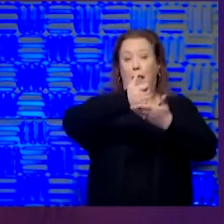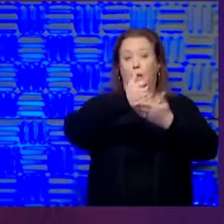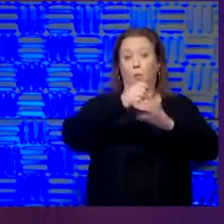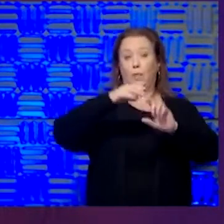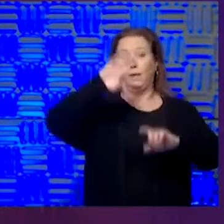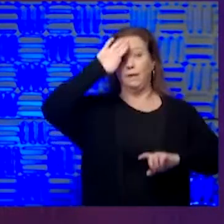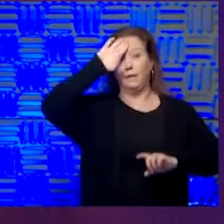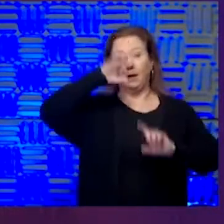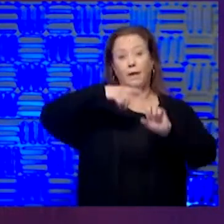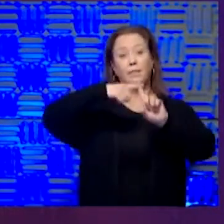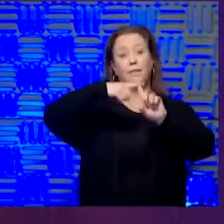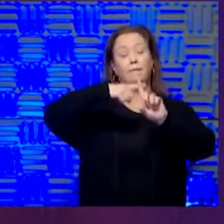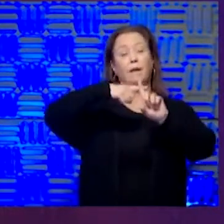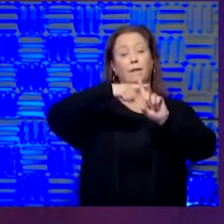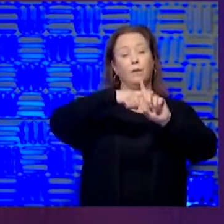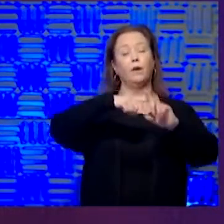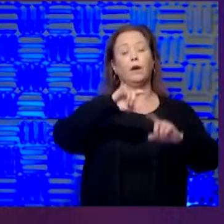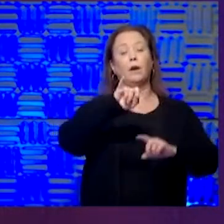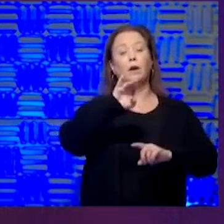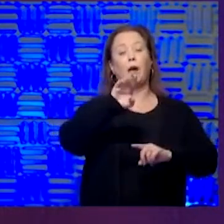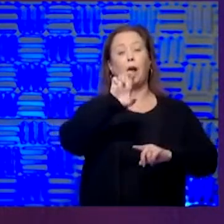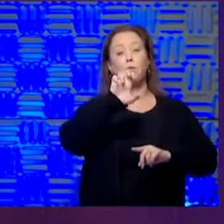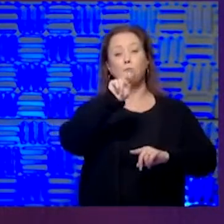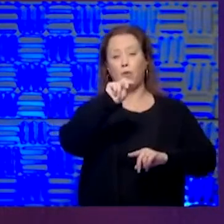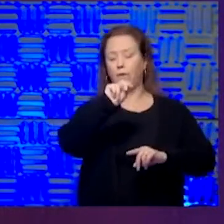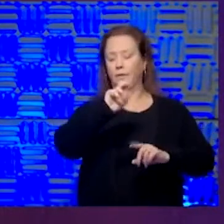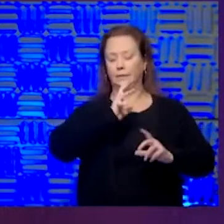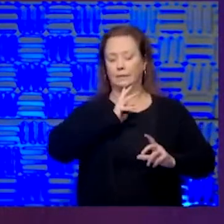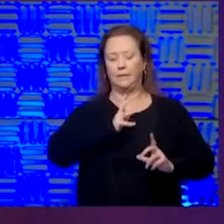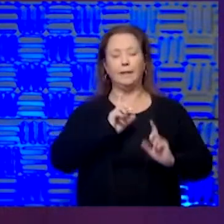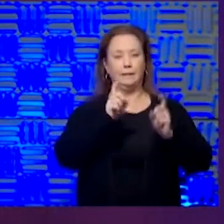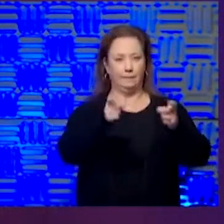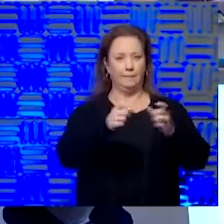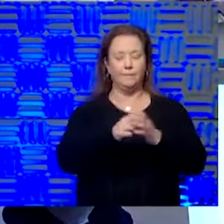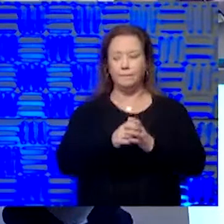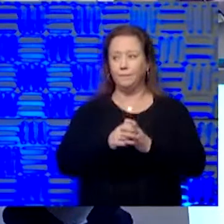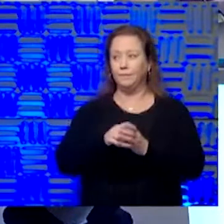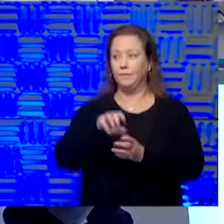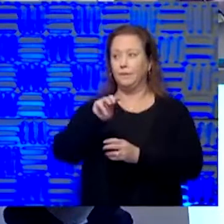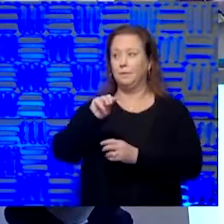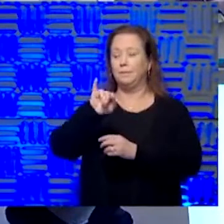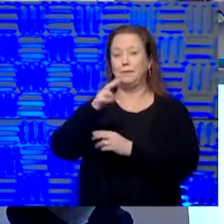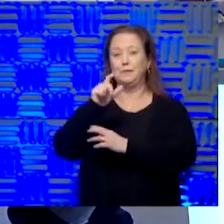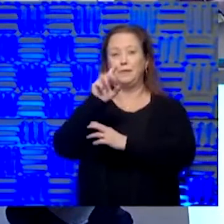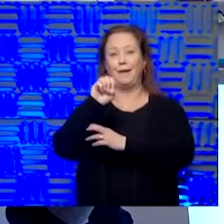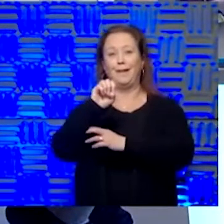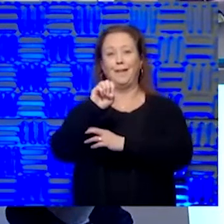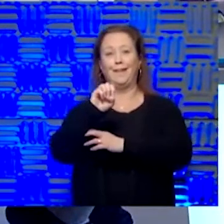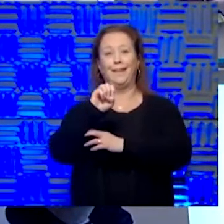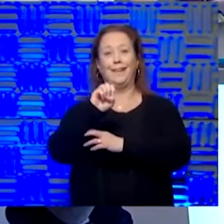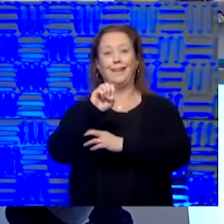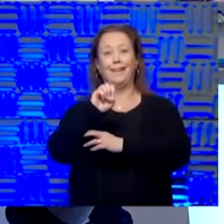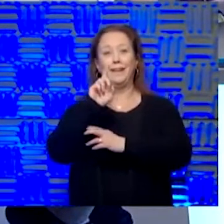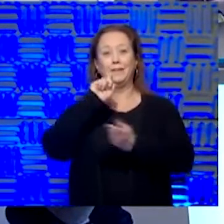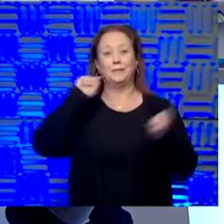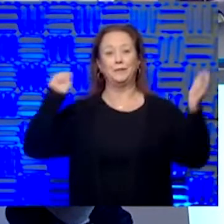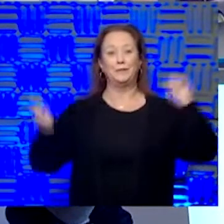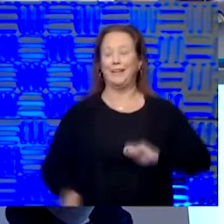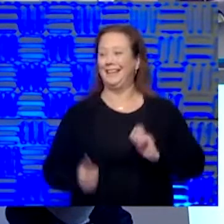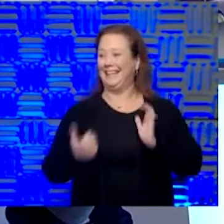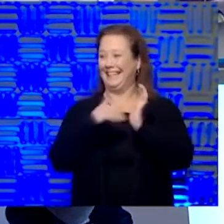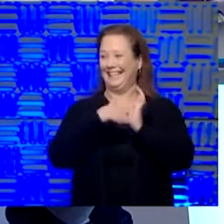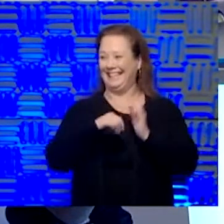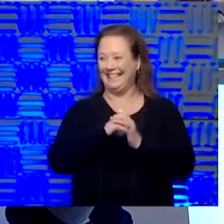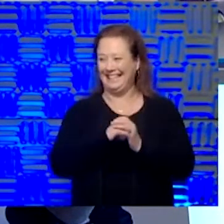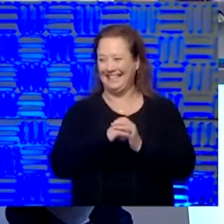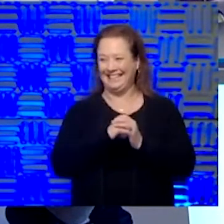fever in children, ibuprofen is fine to give. Yeah. I want to see Michelle give that symbol for quickly turned around again. That was